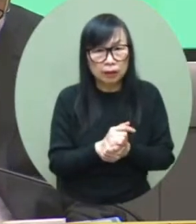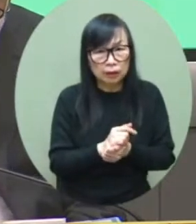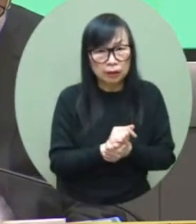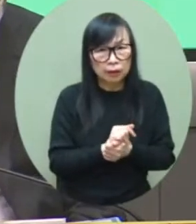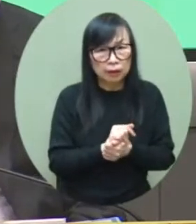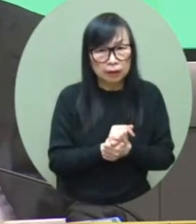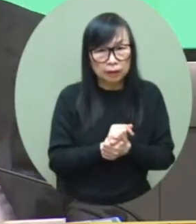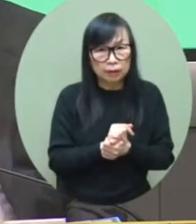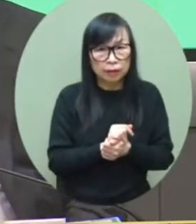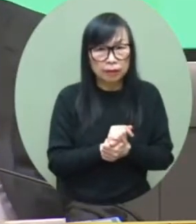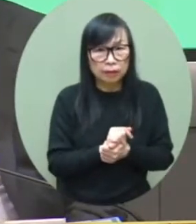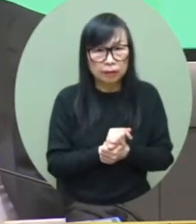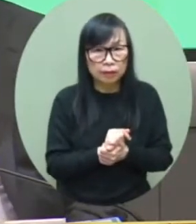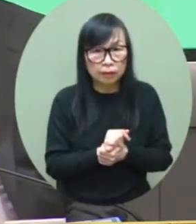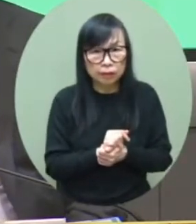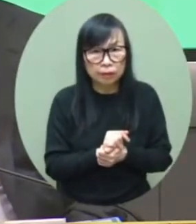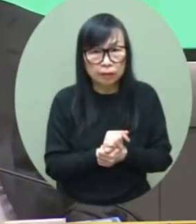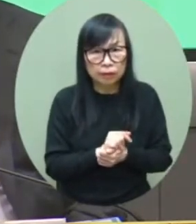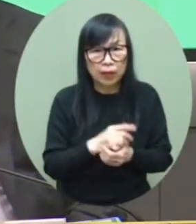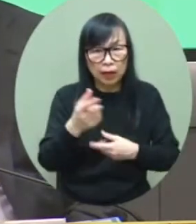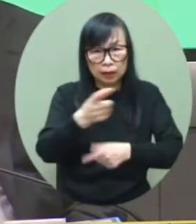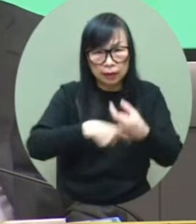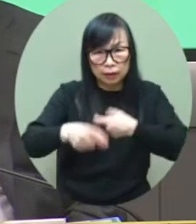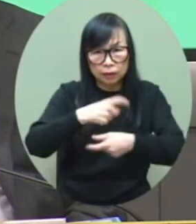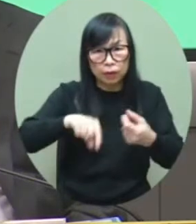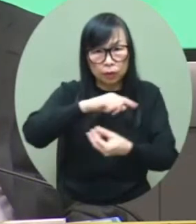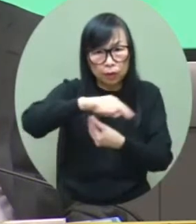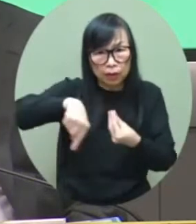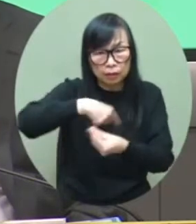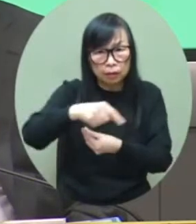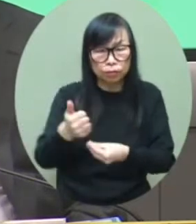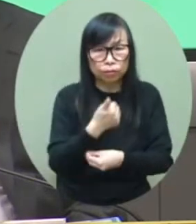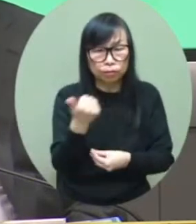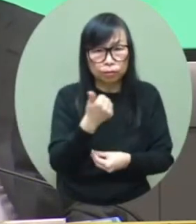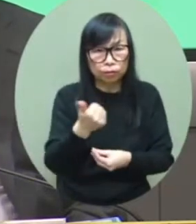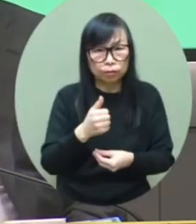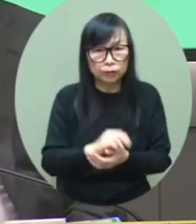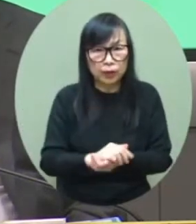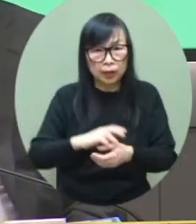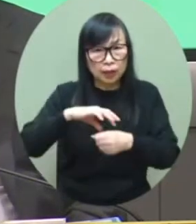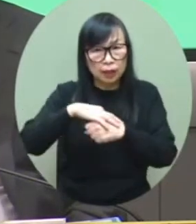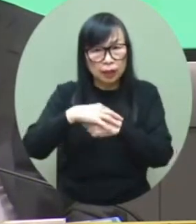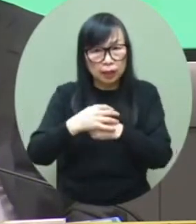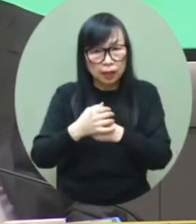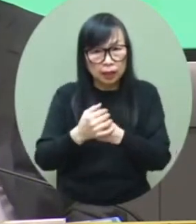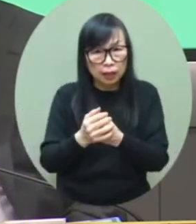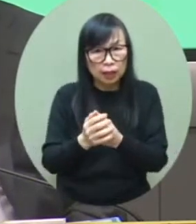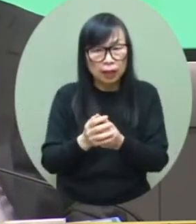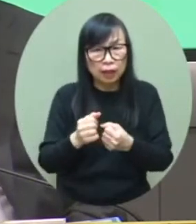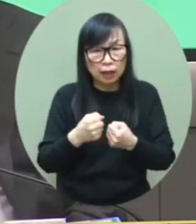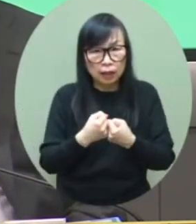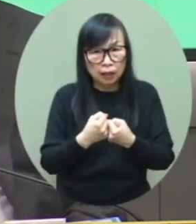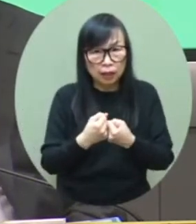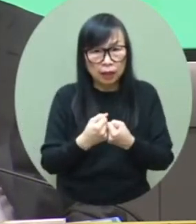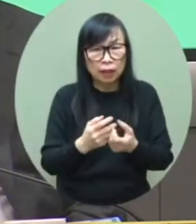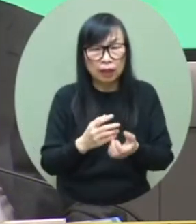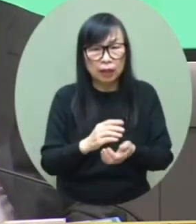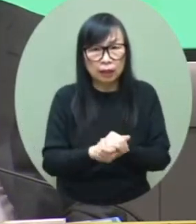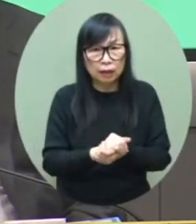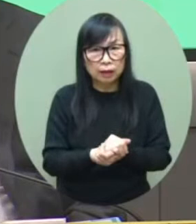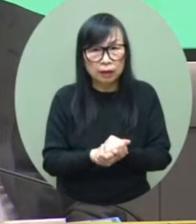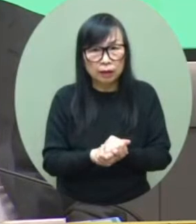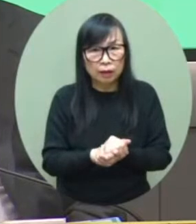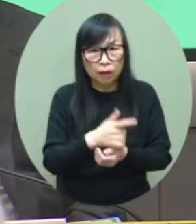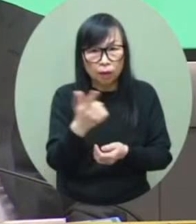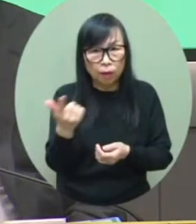It's also center of East cultural exchanges between the East and the West. And also we